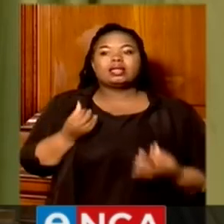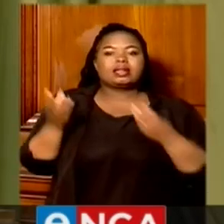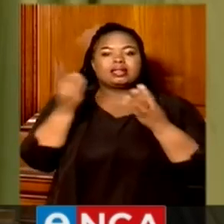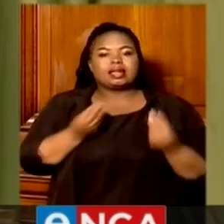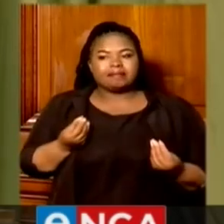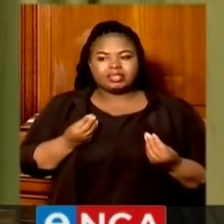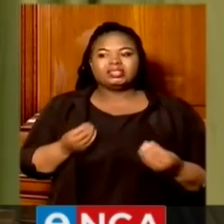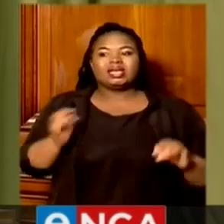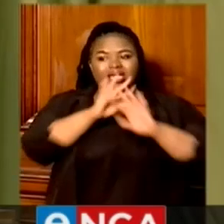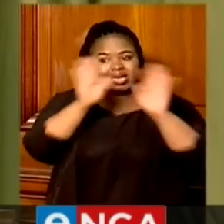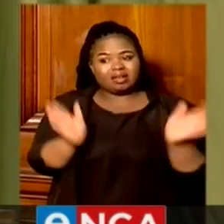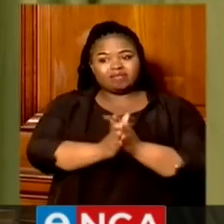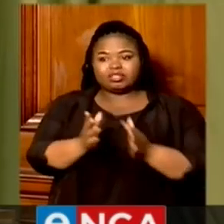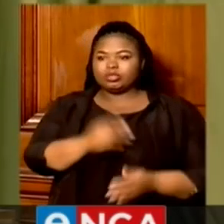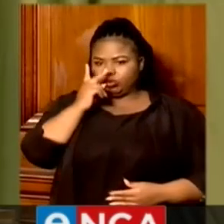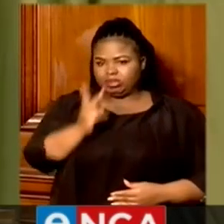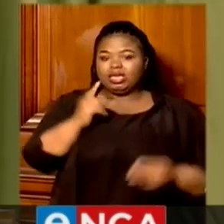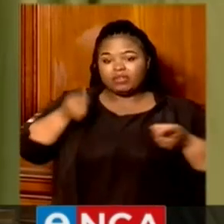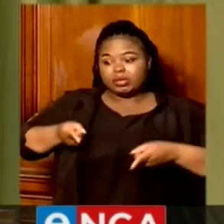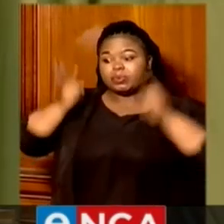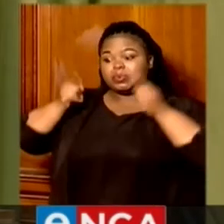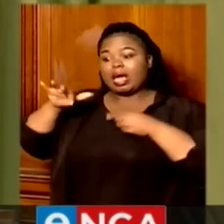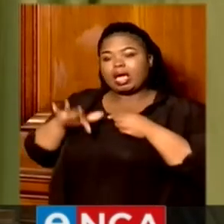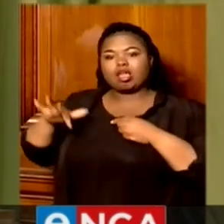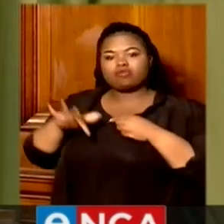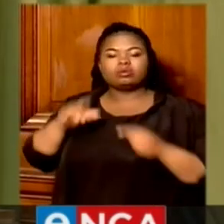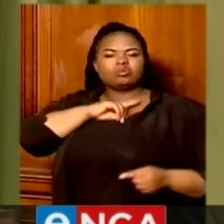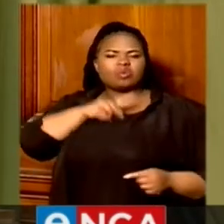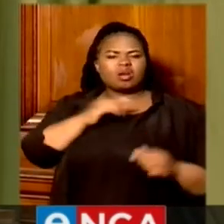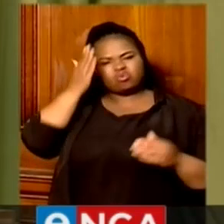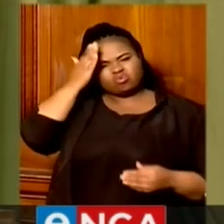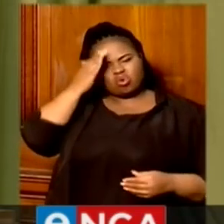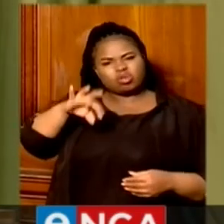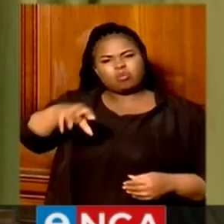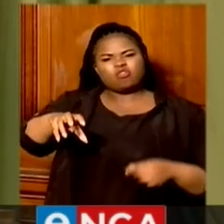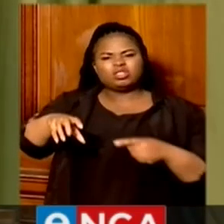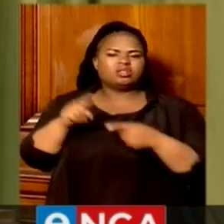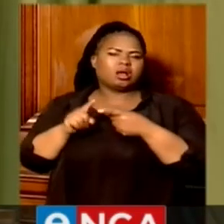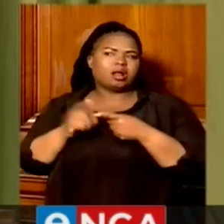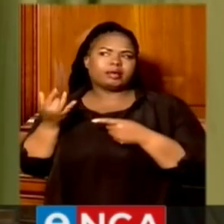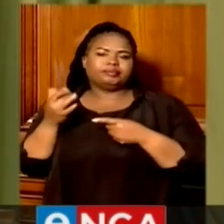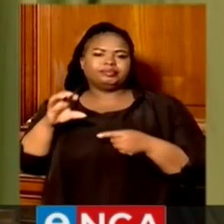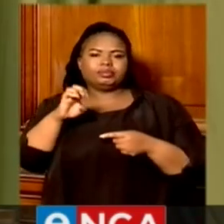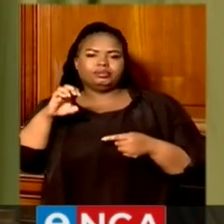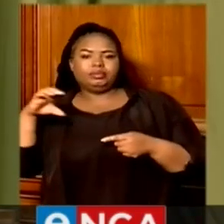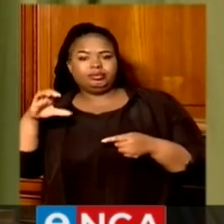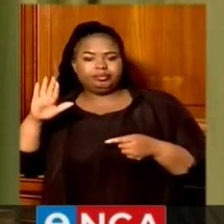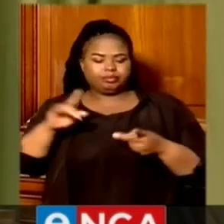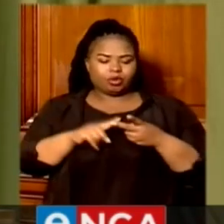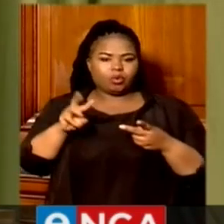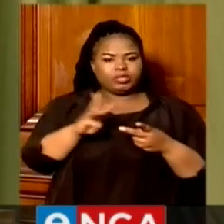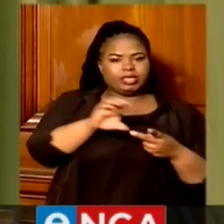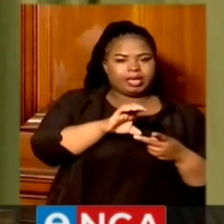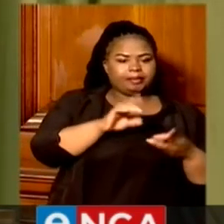following exactly what you see as hotspots. Your usual provinces of the Eastern Cape,